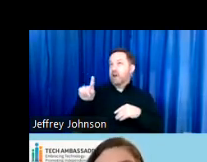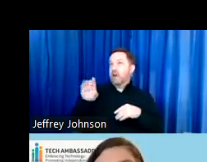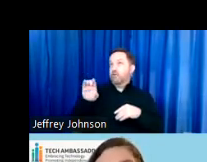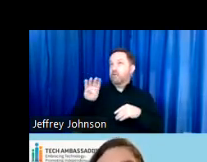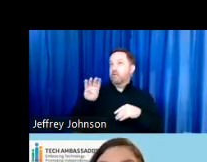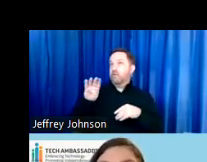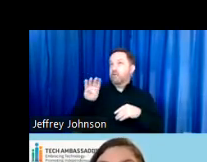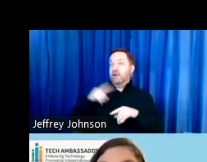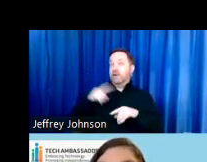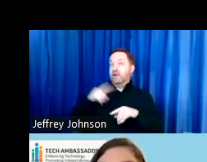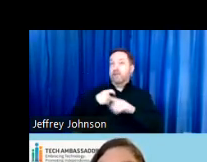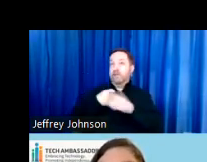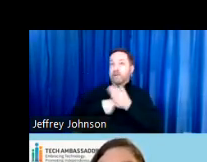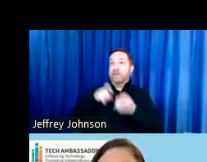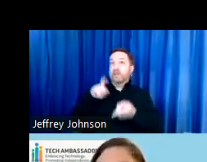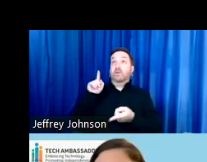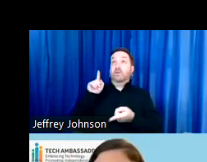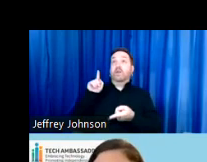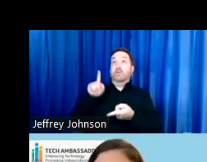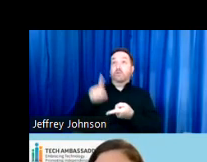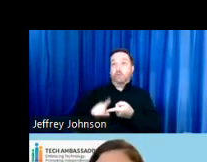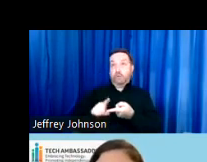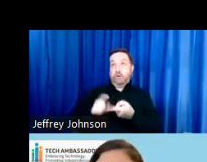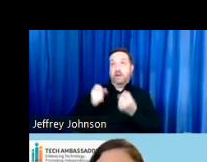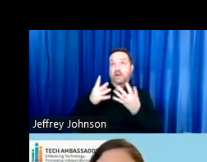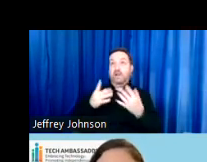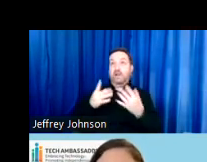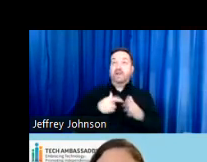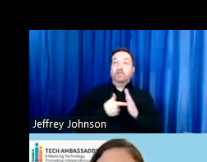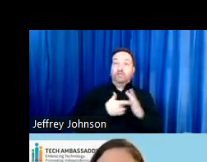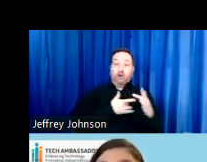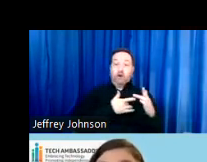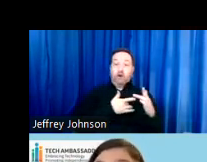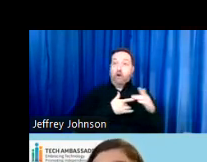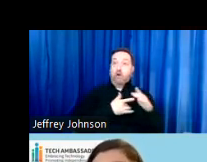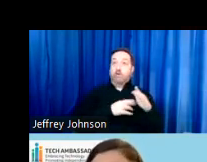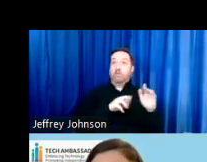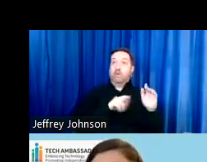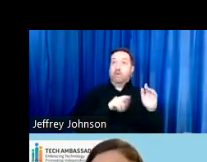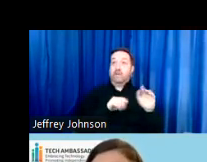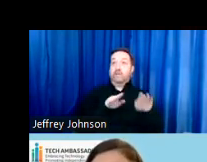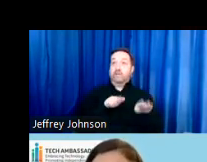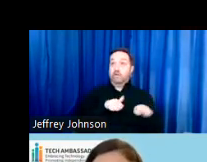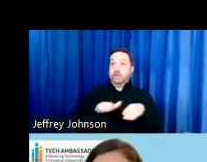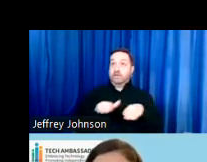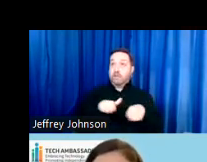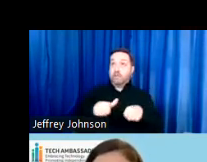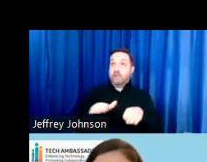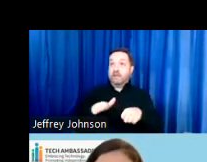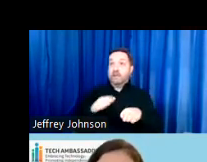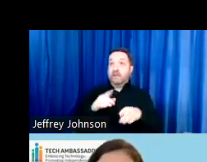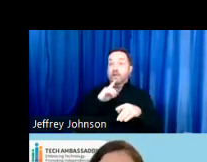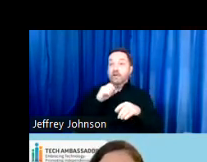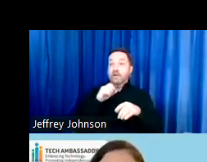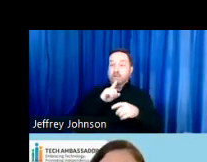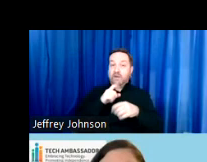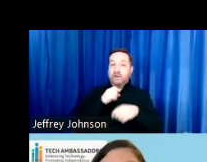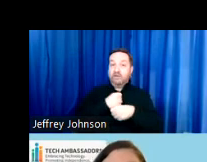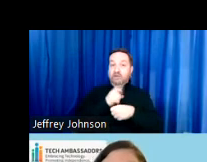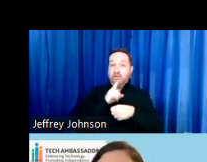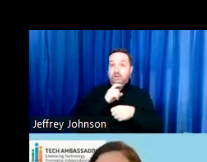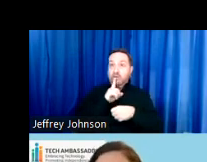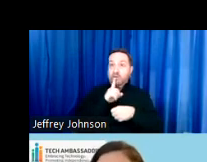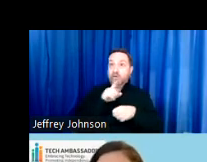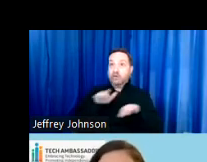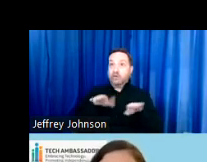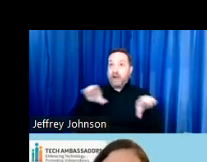on those. They also can show your heart rate, your steps, so that you're staying active and you're